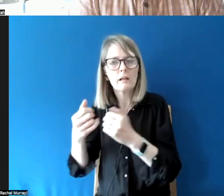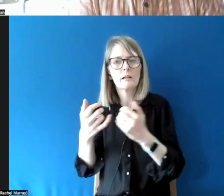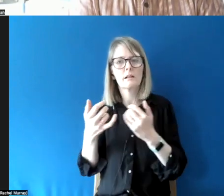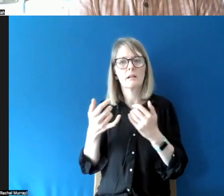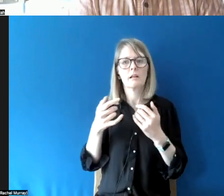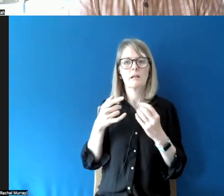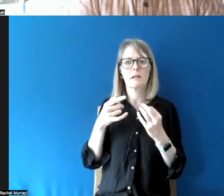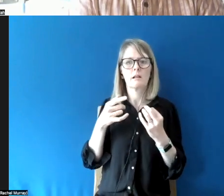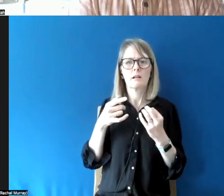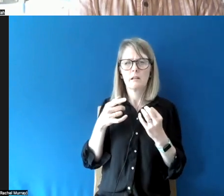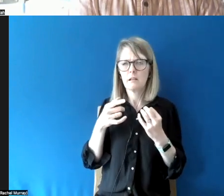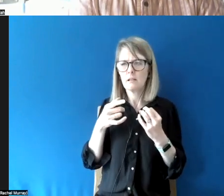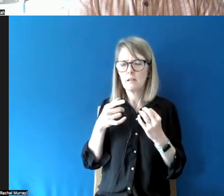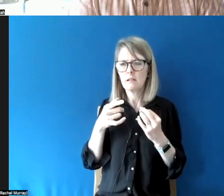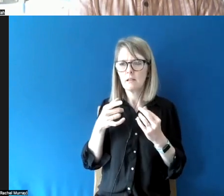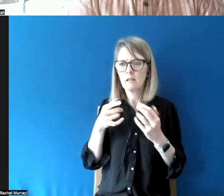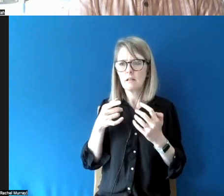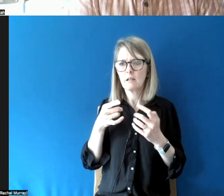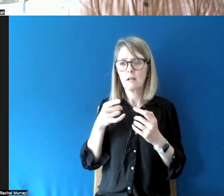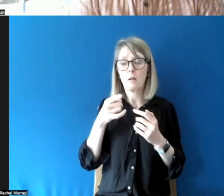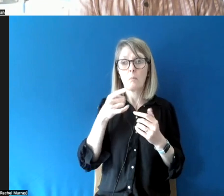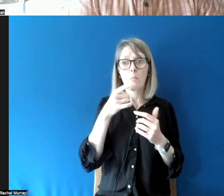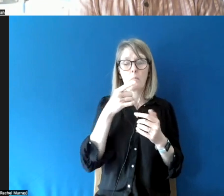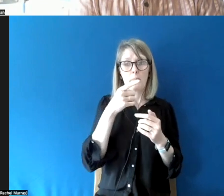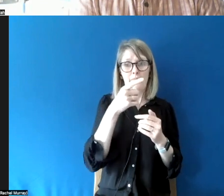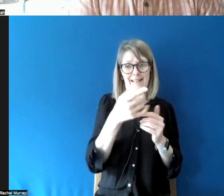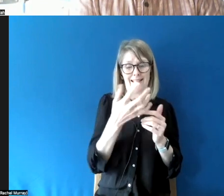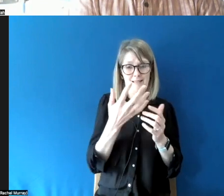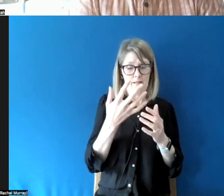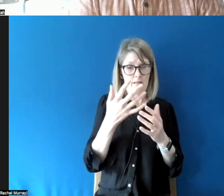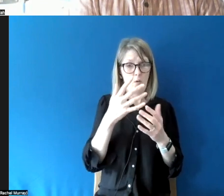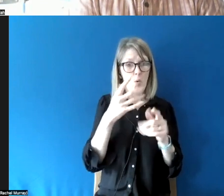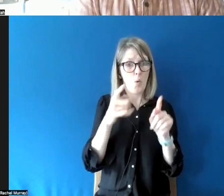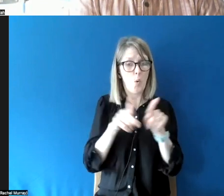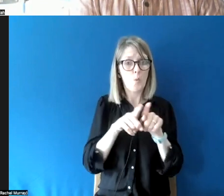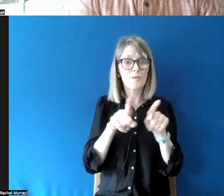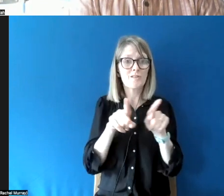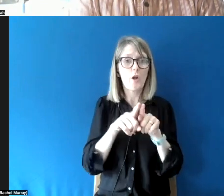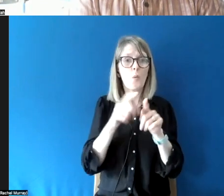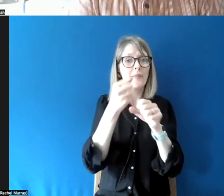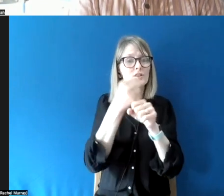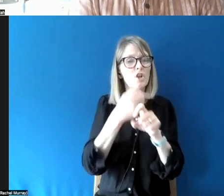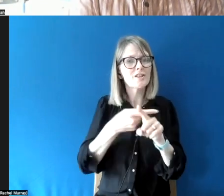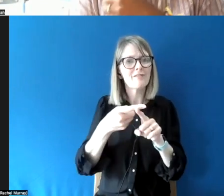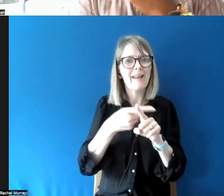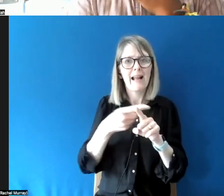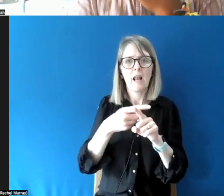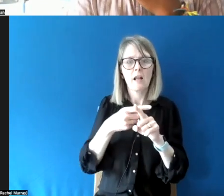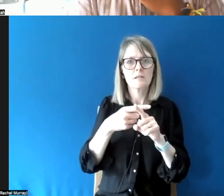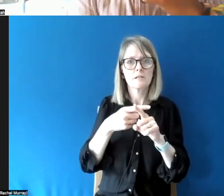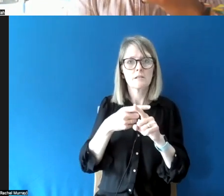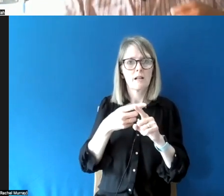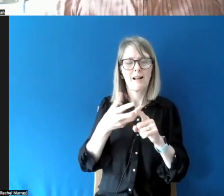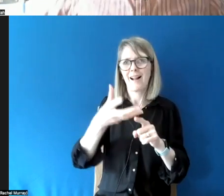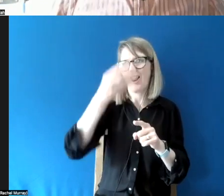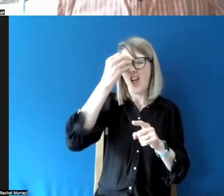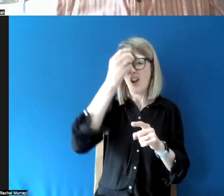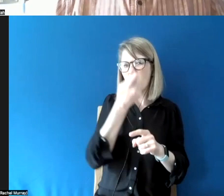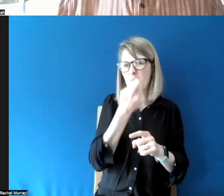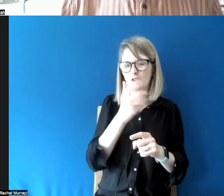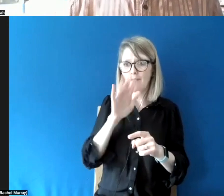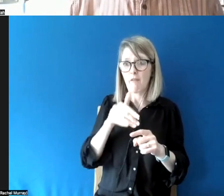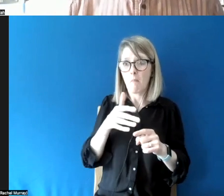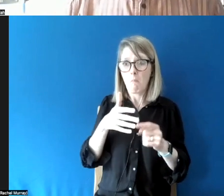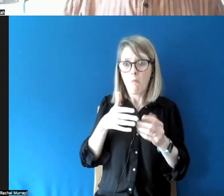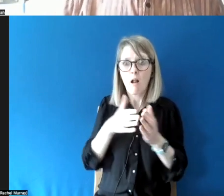England actually doesn't learn very much from its wider Anglican communion